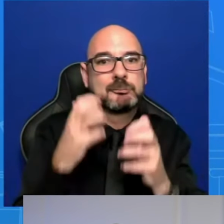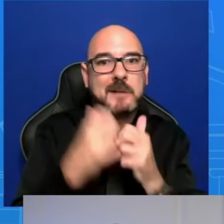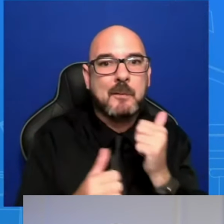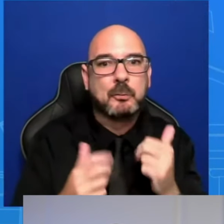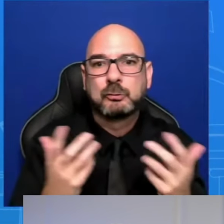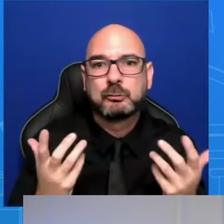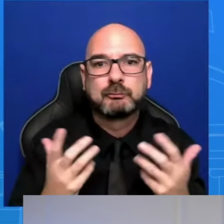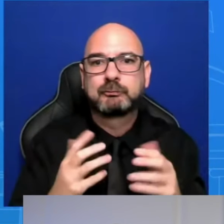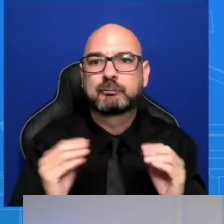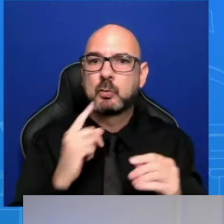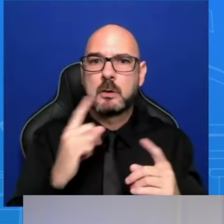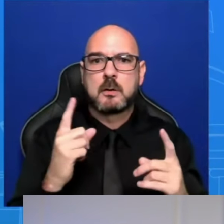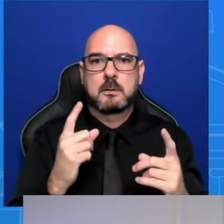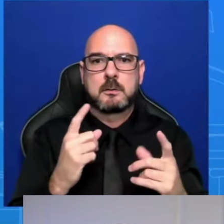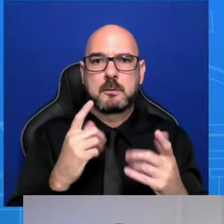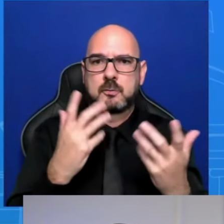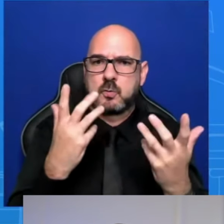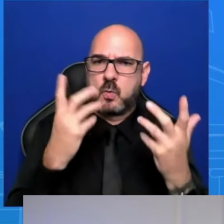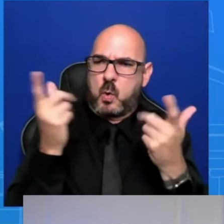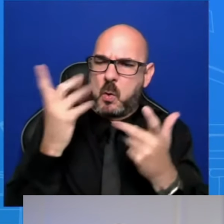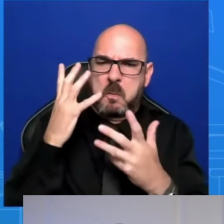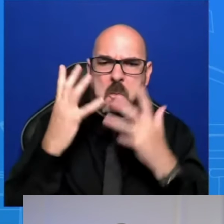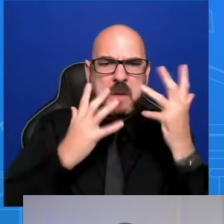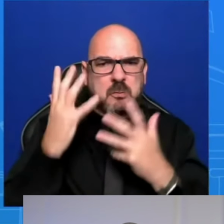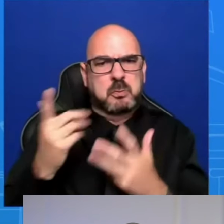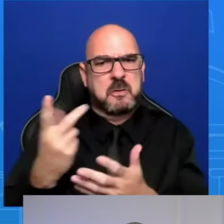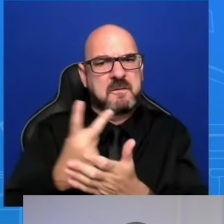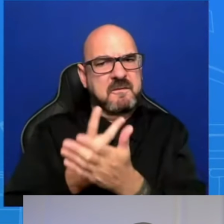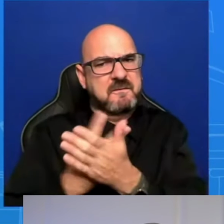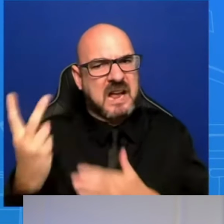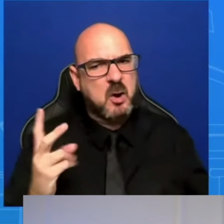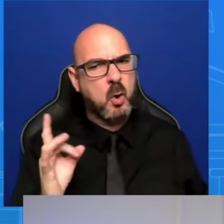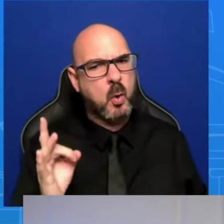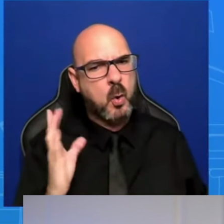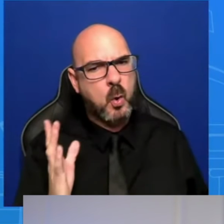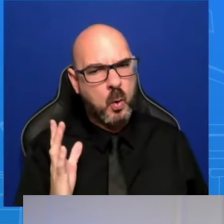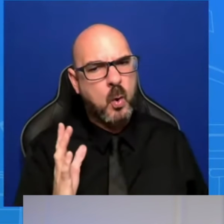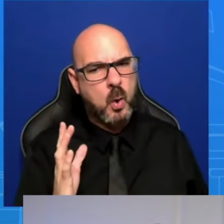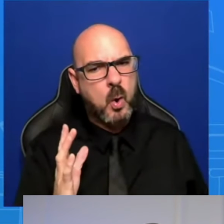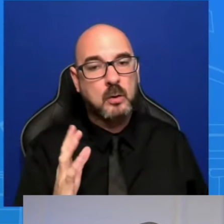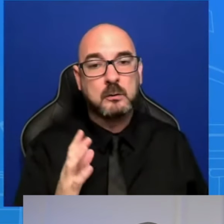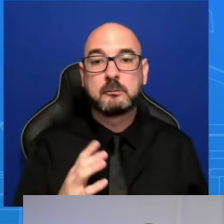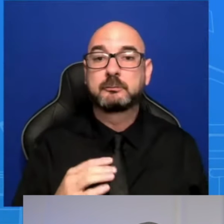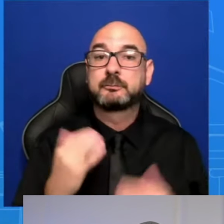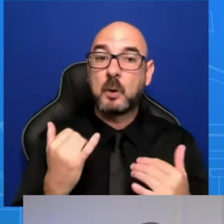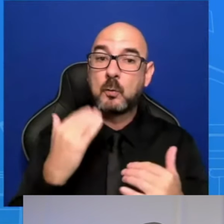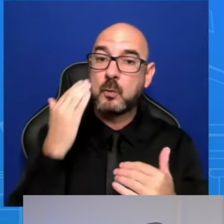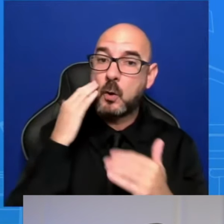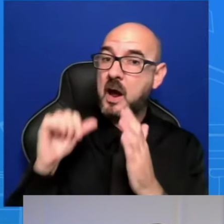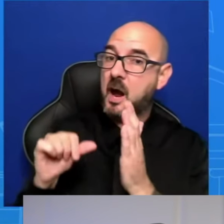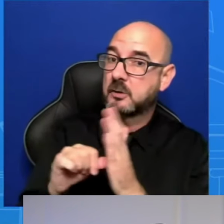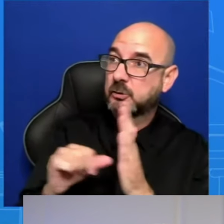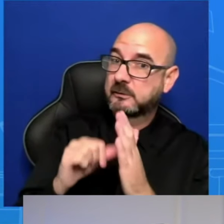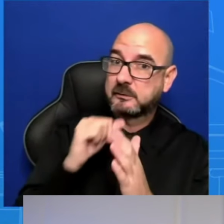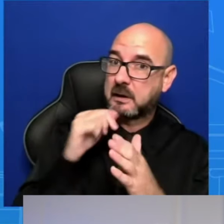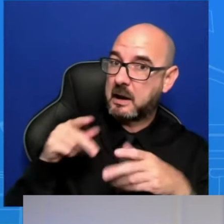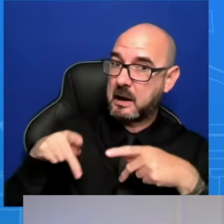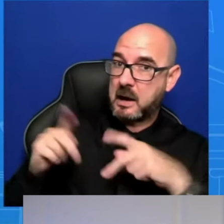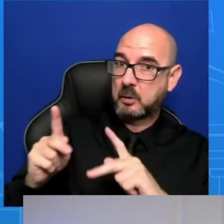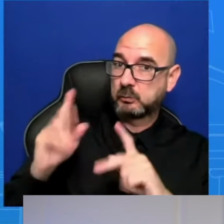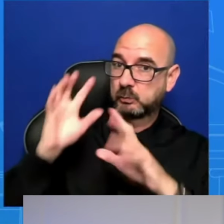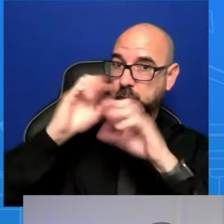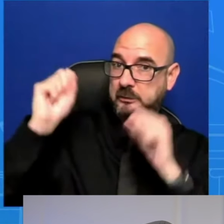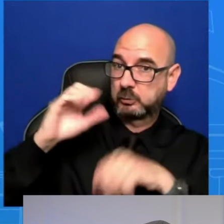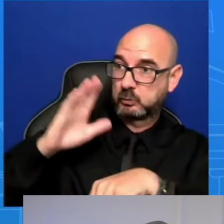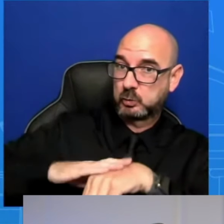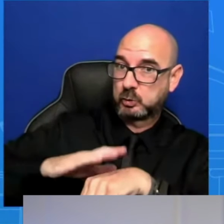IRGC. Now that we know that the Iranians do not listen to President Biden's public warnings, is there any regret here about unfreezing billions